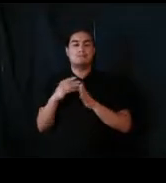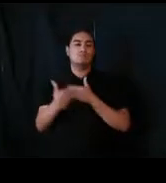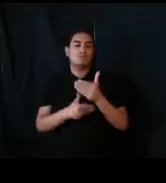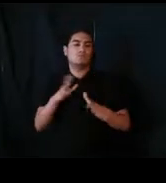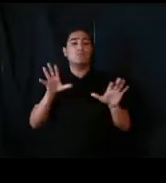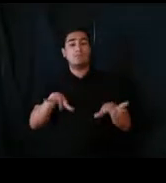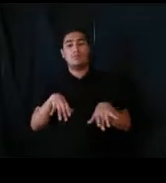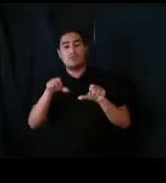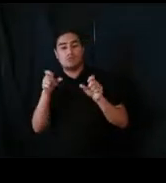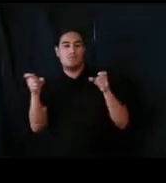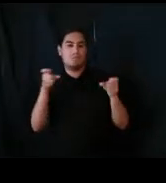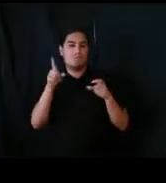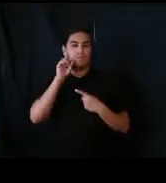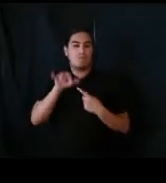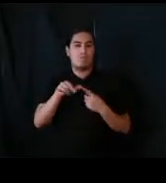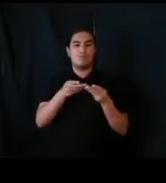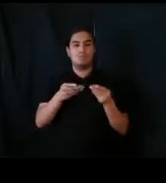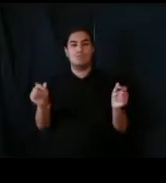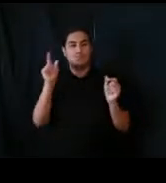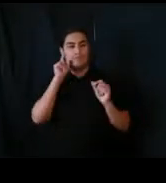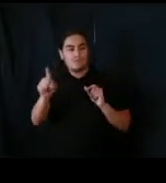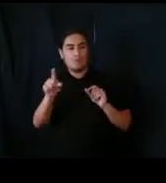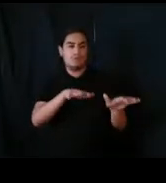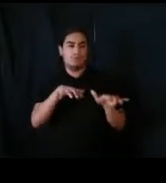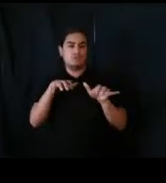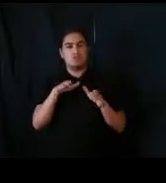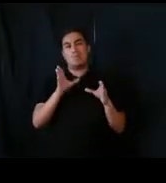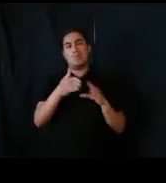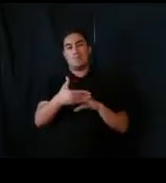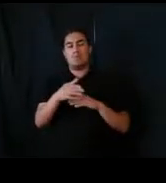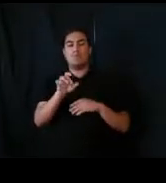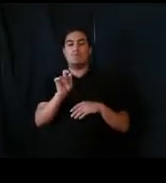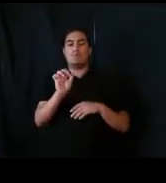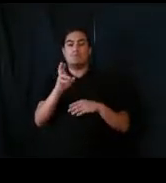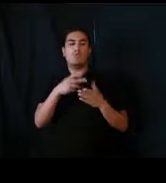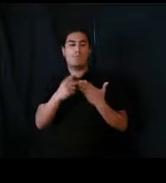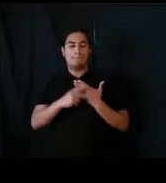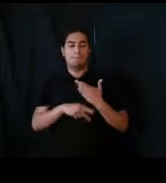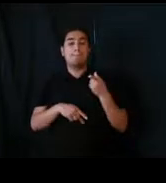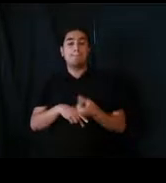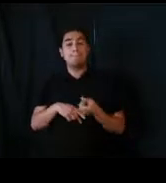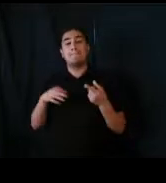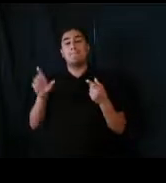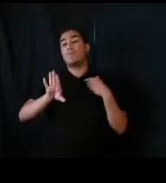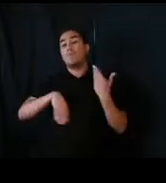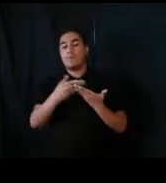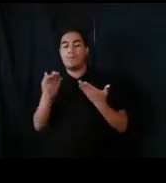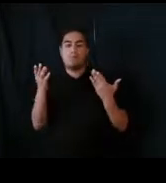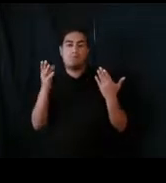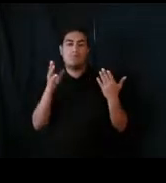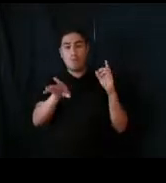and management of the solutions for congested corridors solutions for contested corridors program and they also address statutory requirements